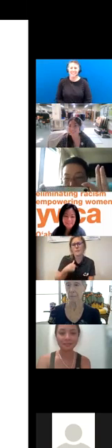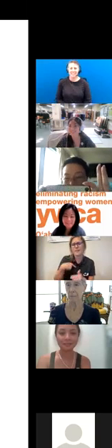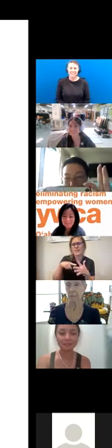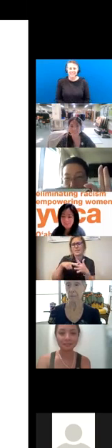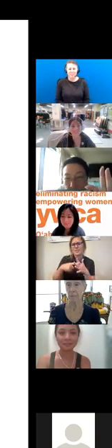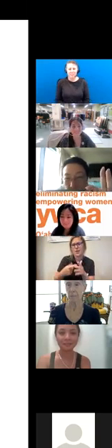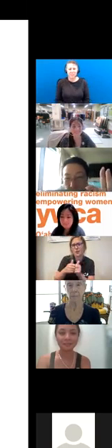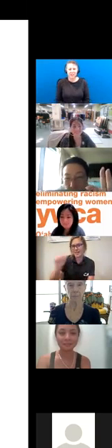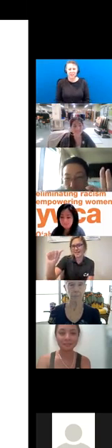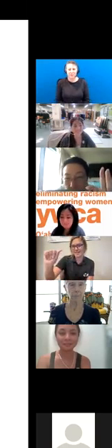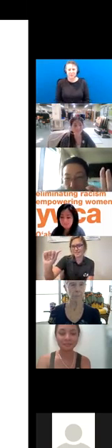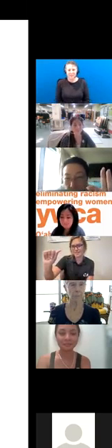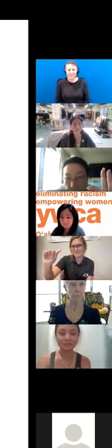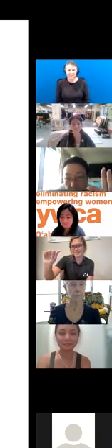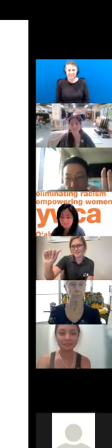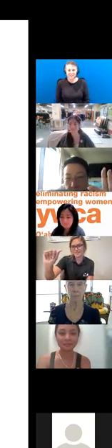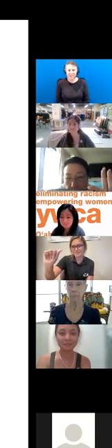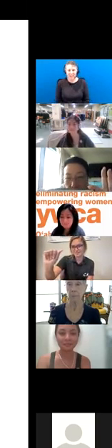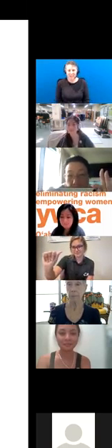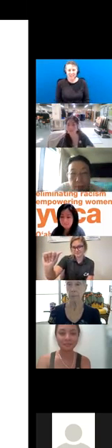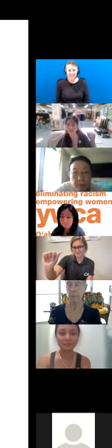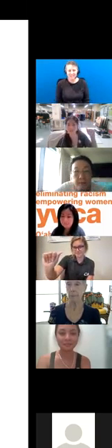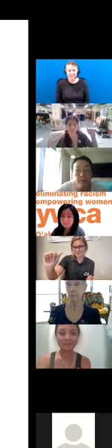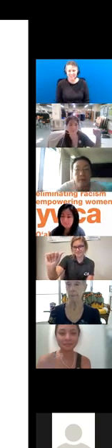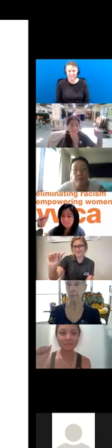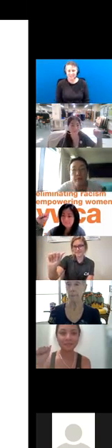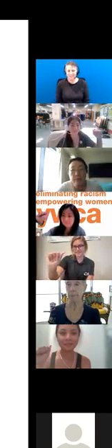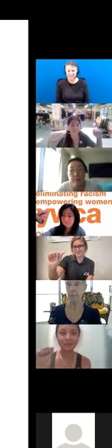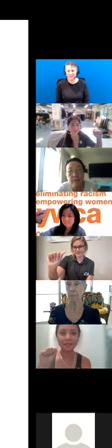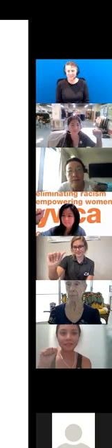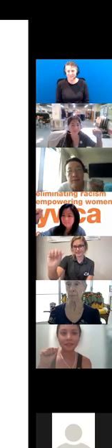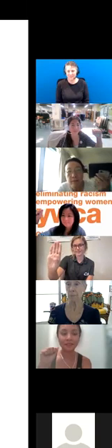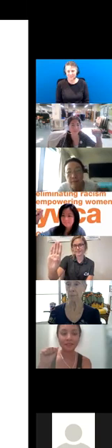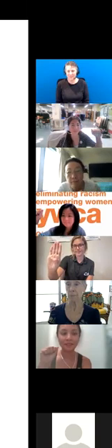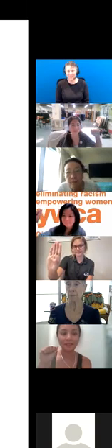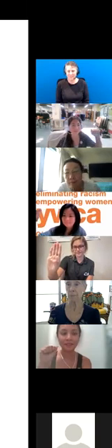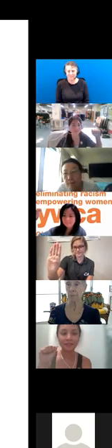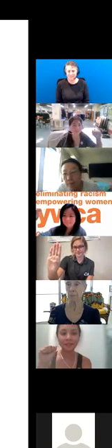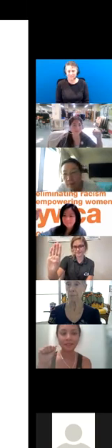rusty. So just you can go ahead and follow me. We've got A, yep.